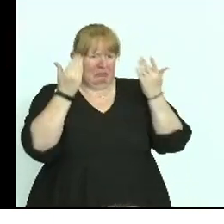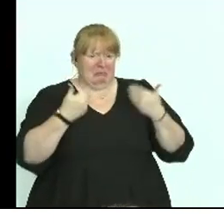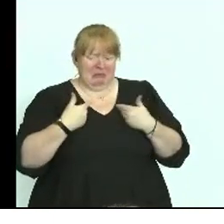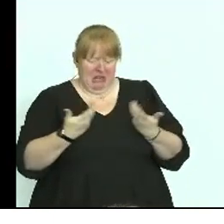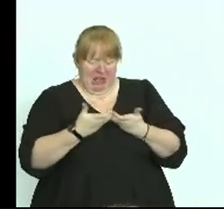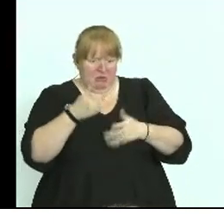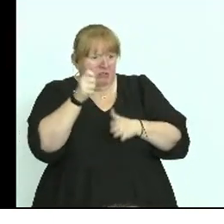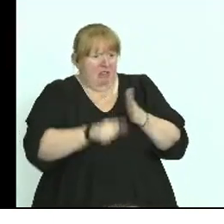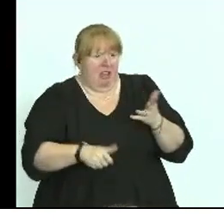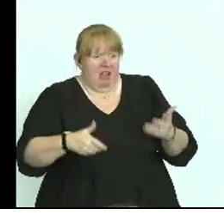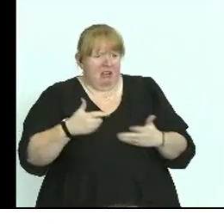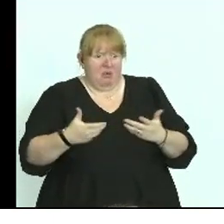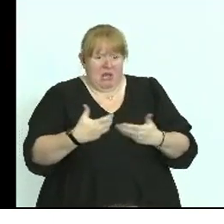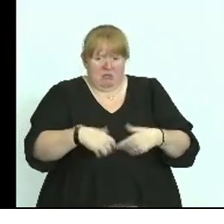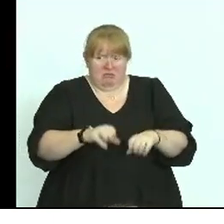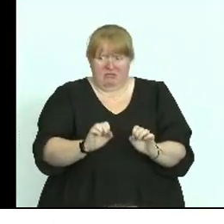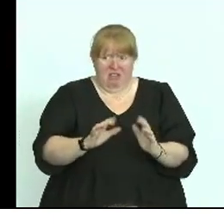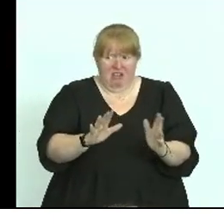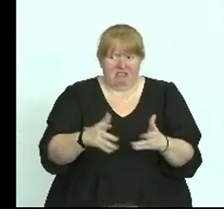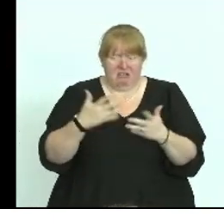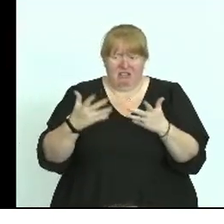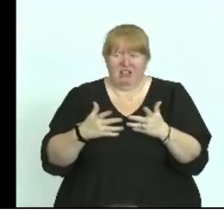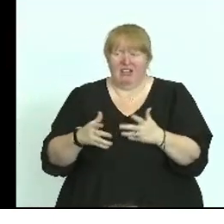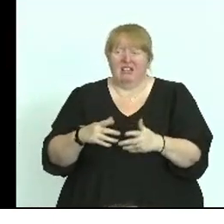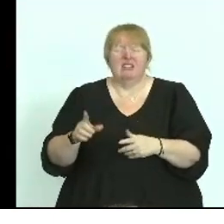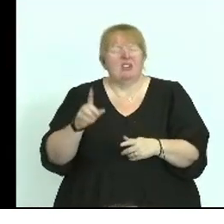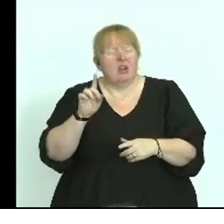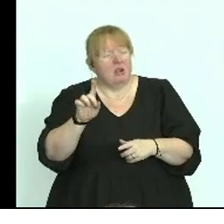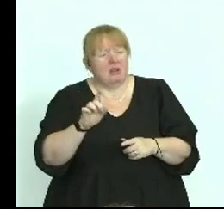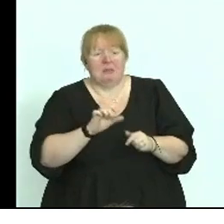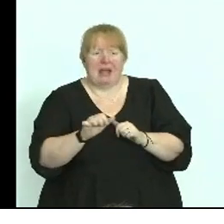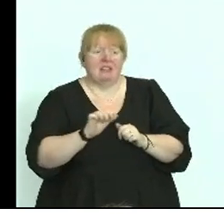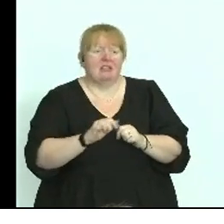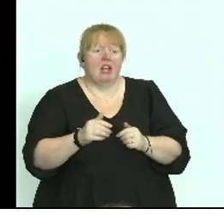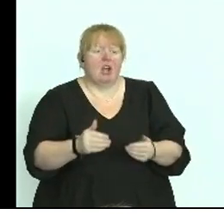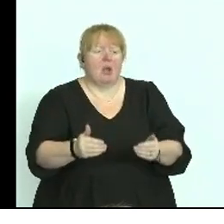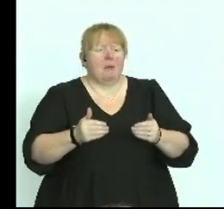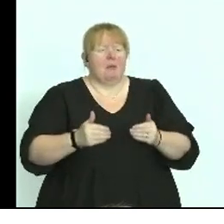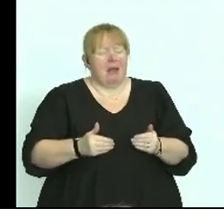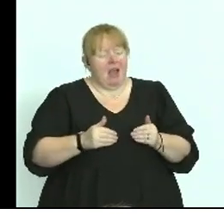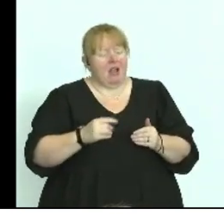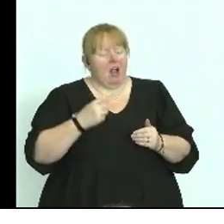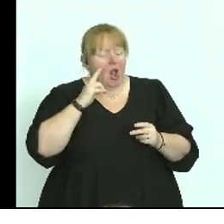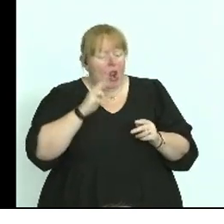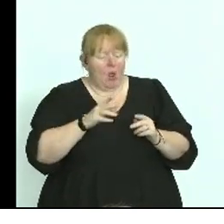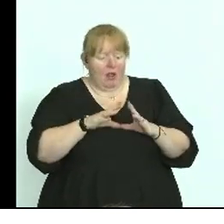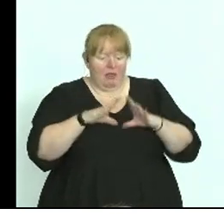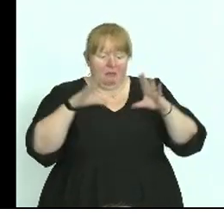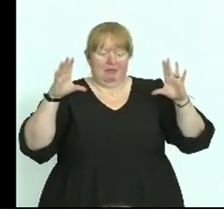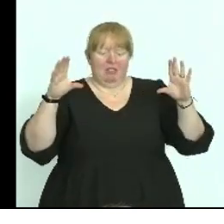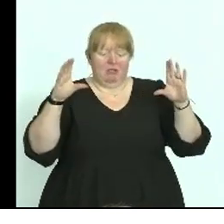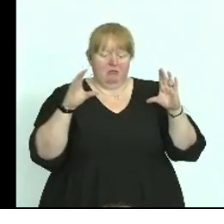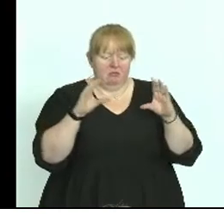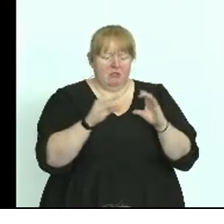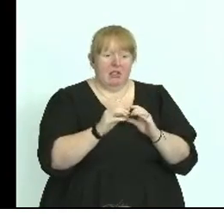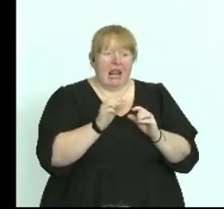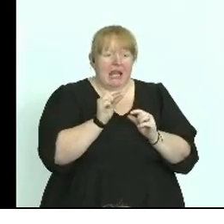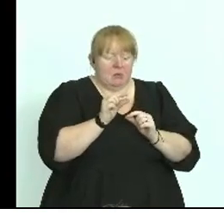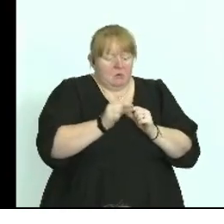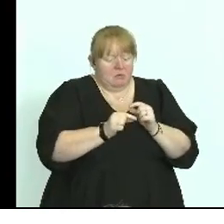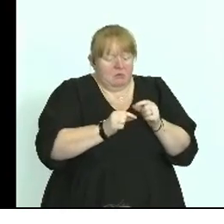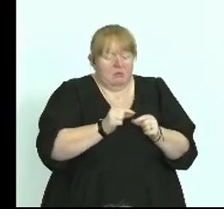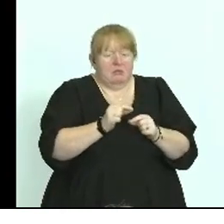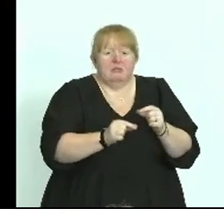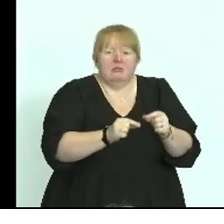to begin. Yeah, let's start with a smaller step. And I think the same as I've been here